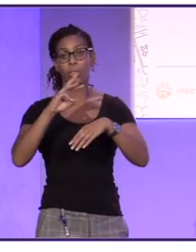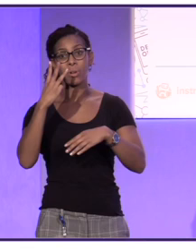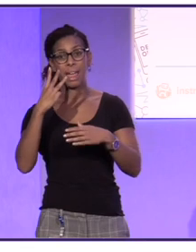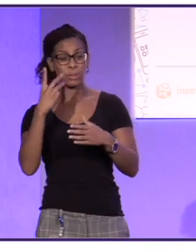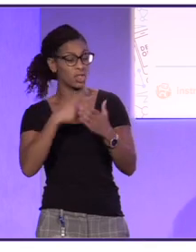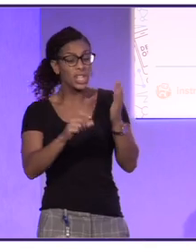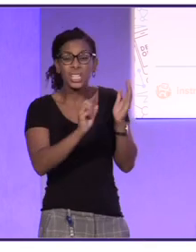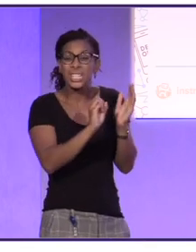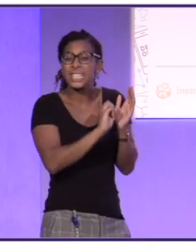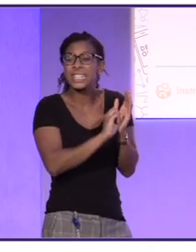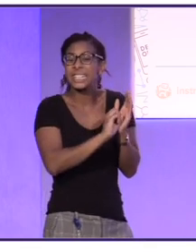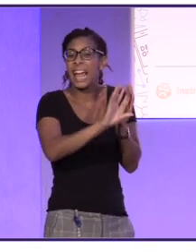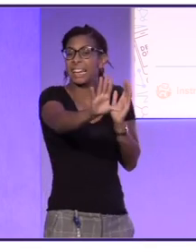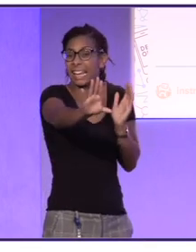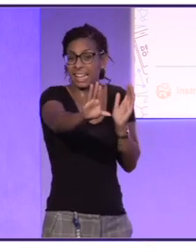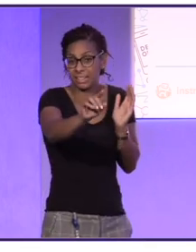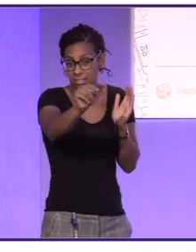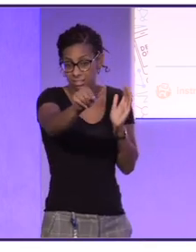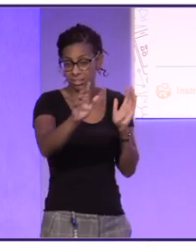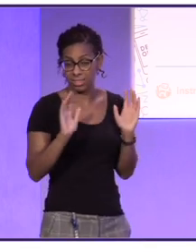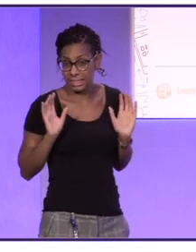sending that file to wherever it needs to go.